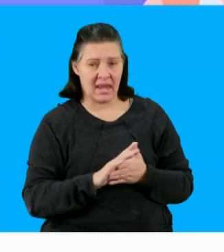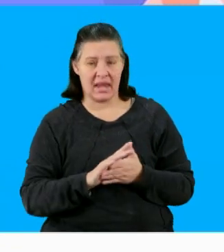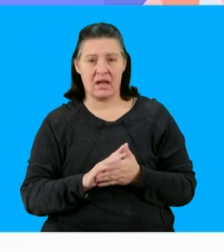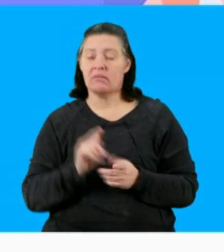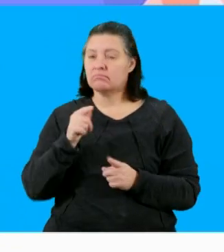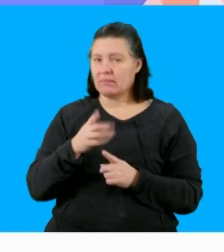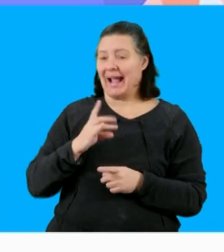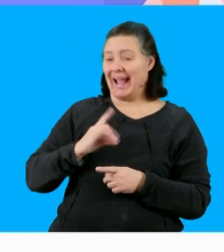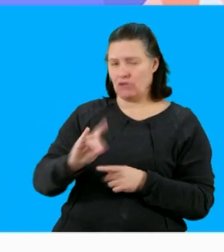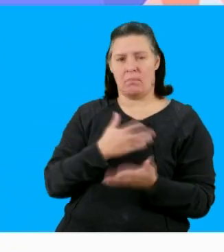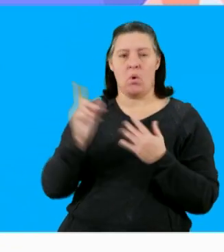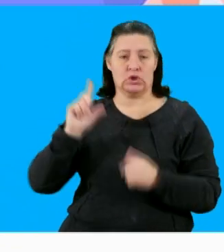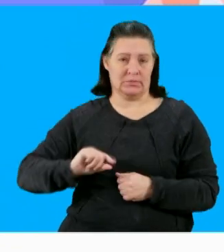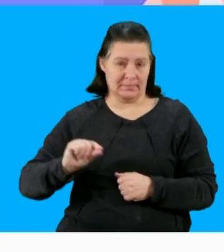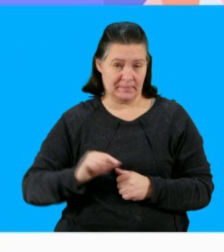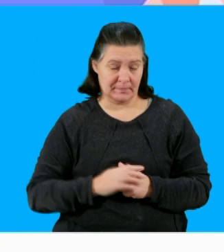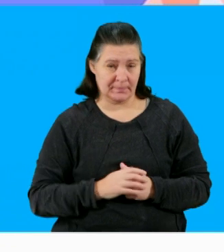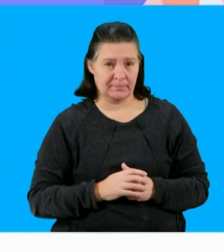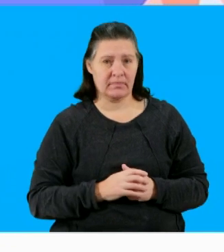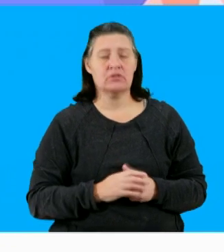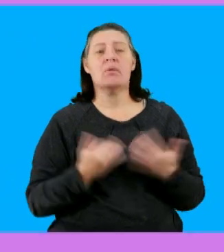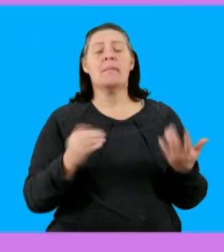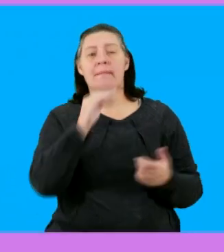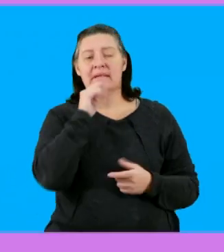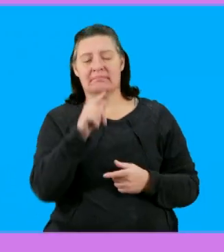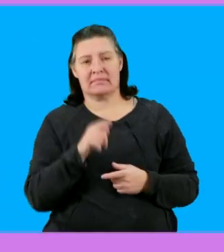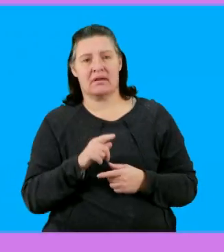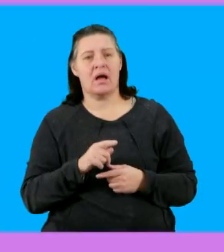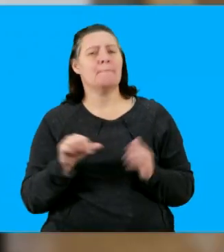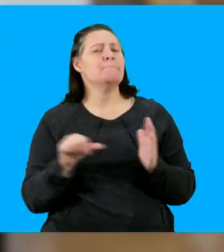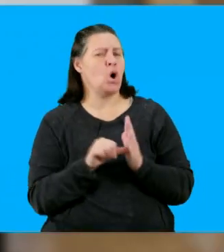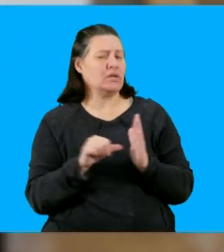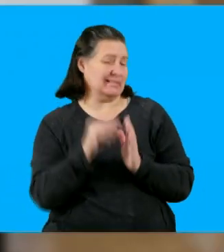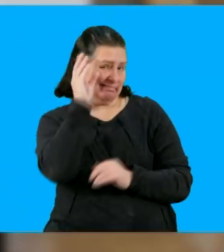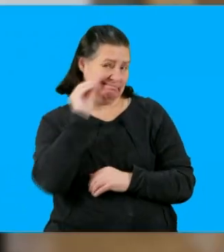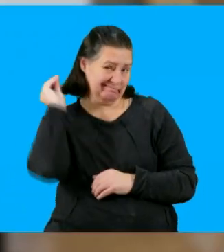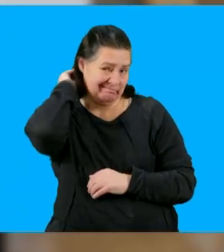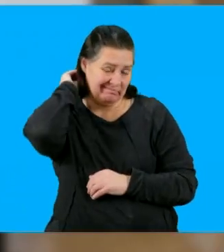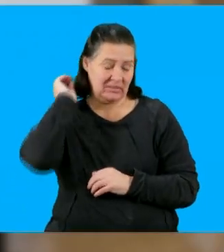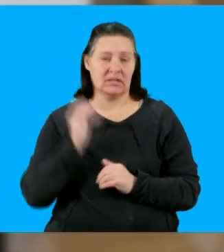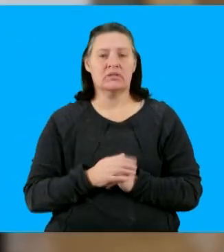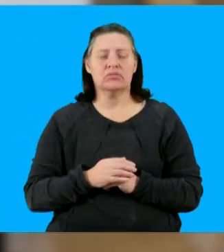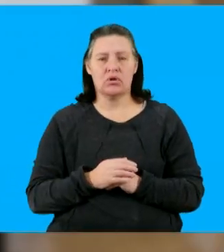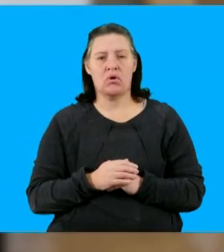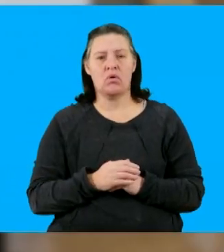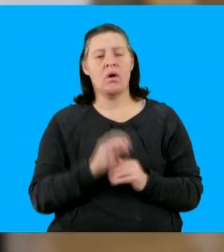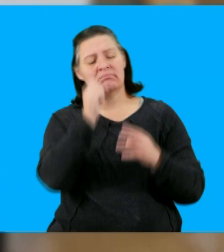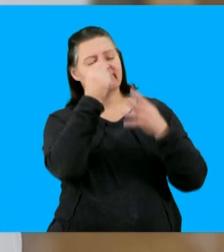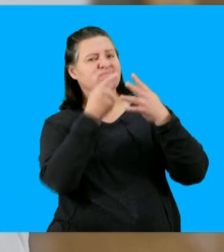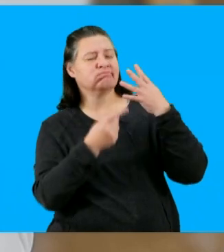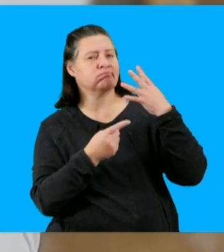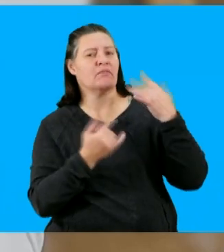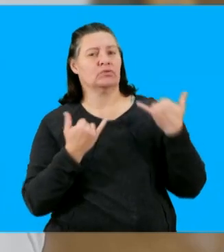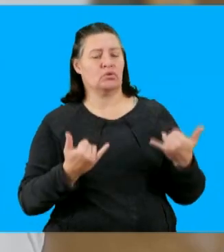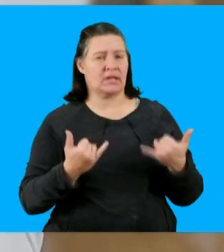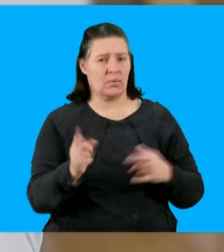than purchasing an item with cash. Okay, so that is very key. Keep that in mind. So what are the lesson